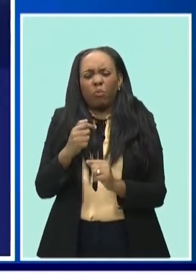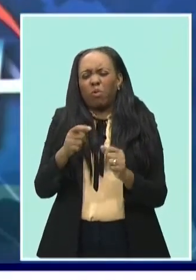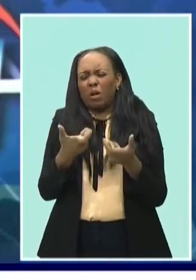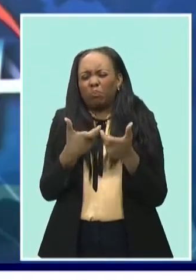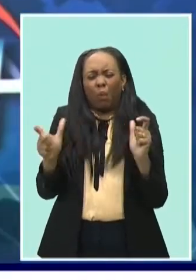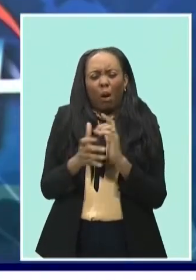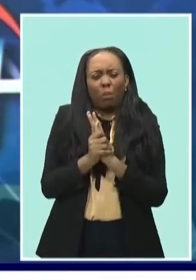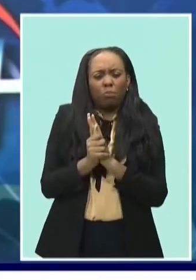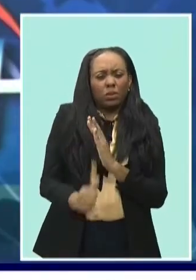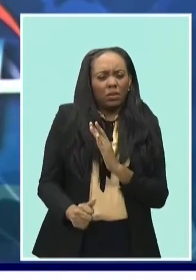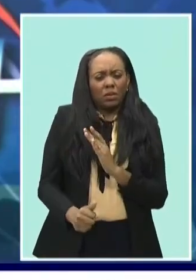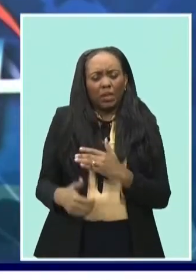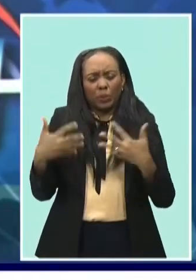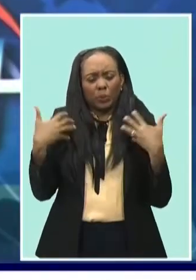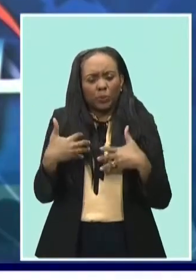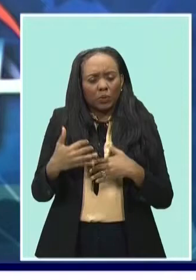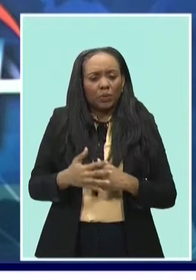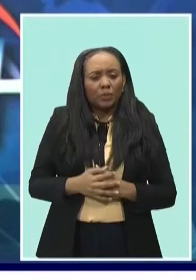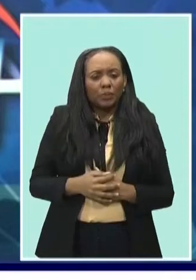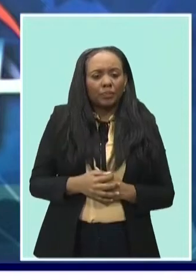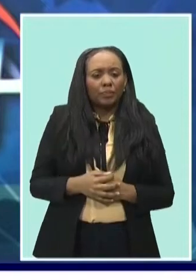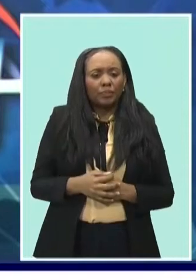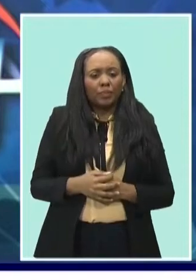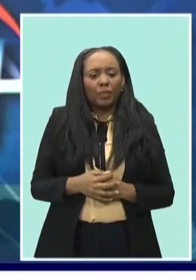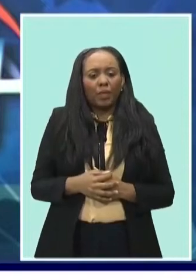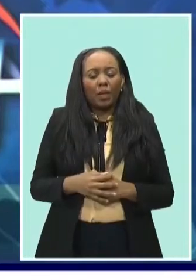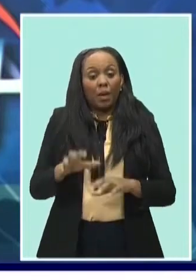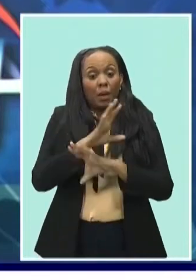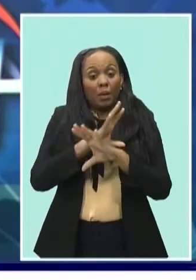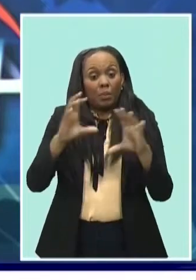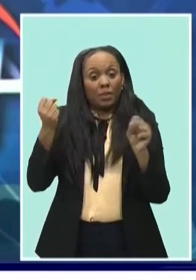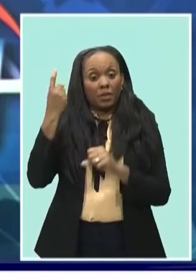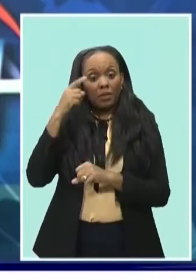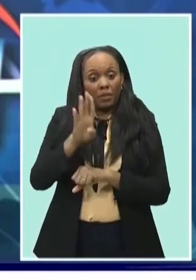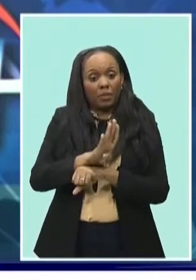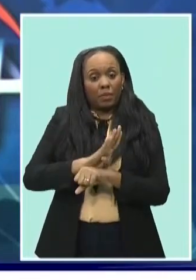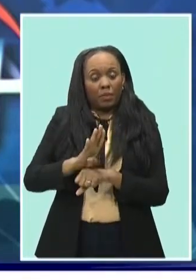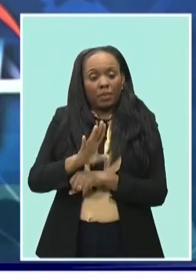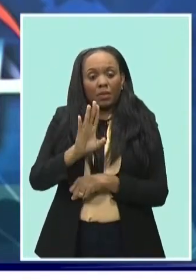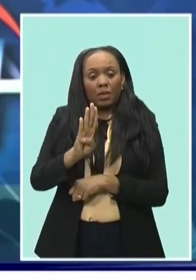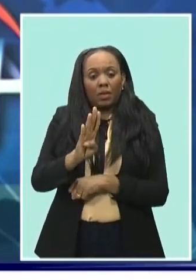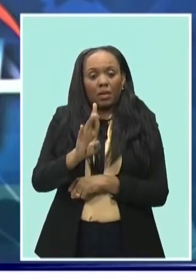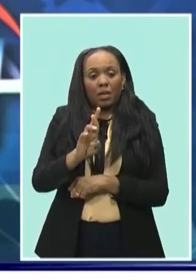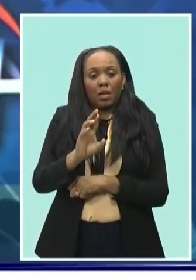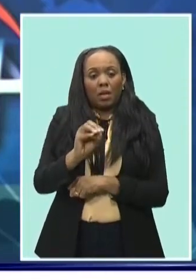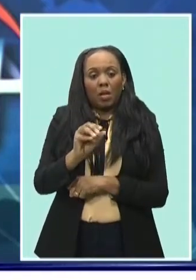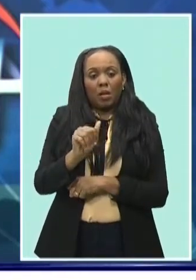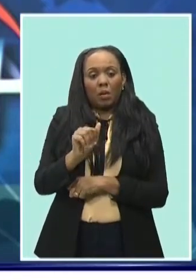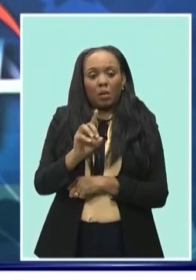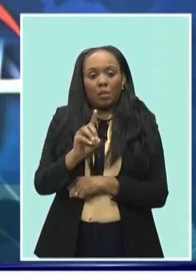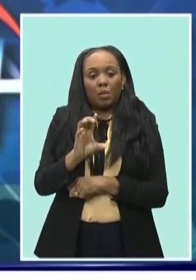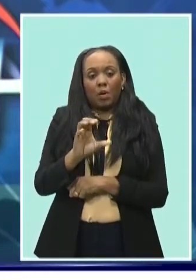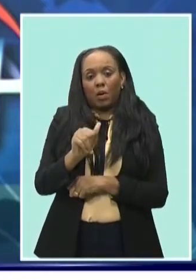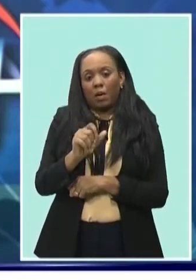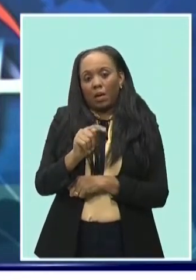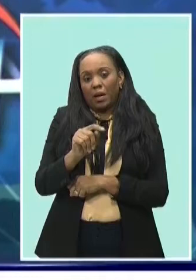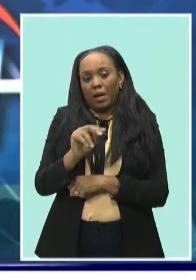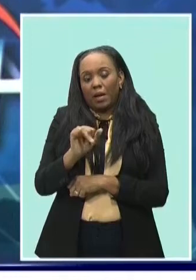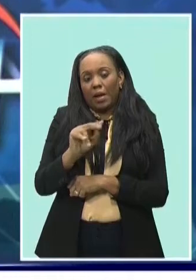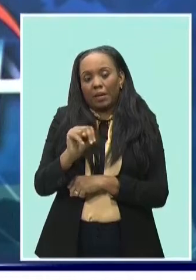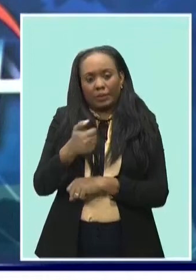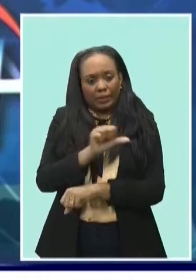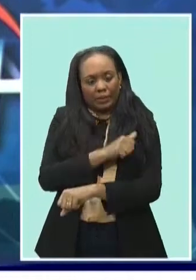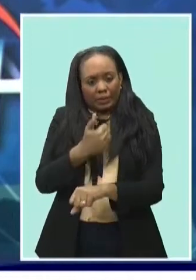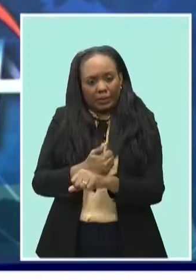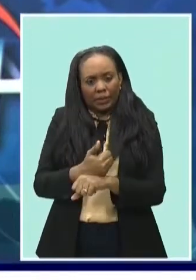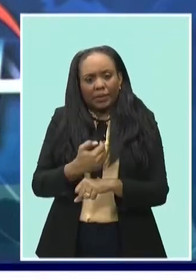sword. Meanwhile, veteran broadcaster and president of the Barbados Broadcasting Authority, Dr. Alison Leacock, says